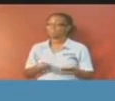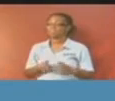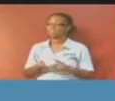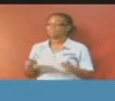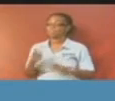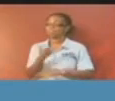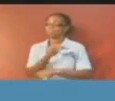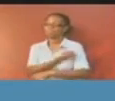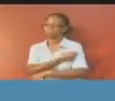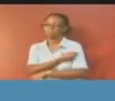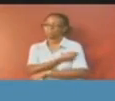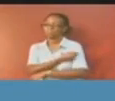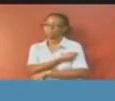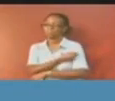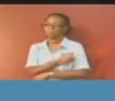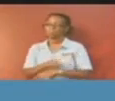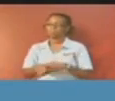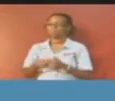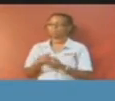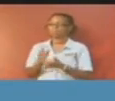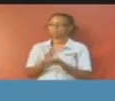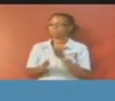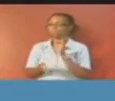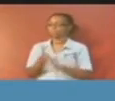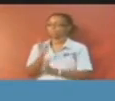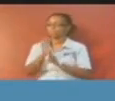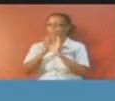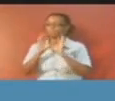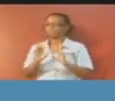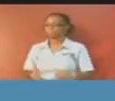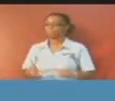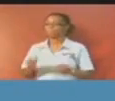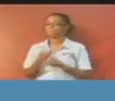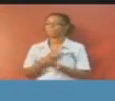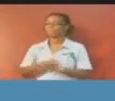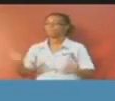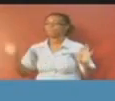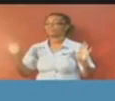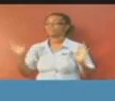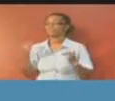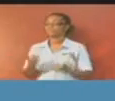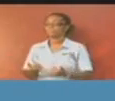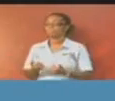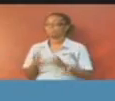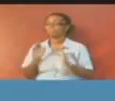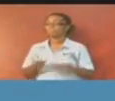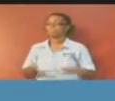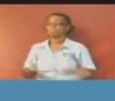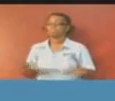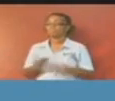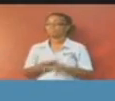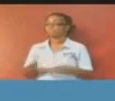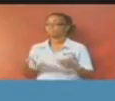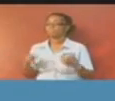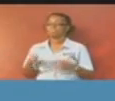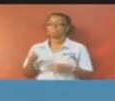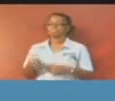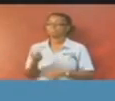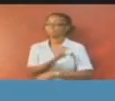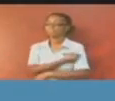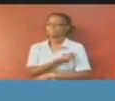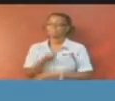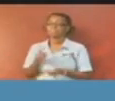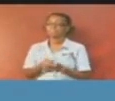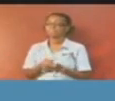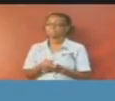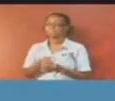disease was able to be eradicated. And children don't have to actually get the shot anymore because of the eradication programs. So